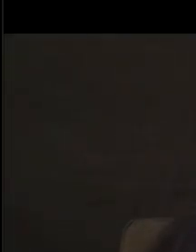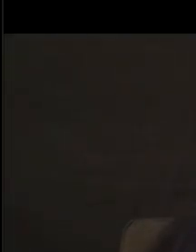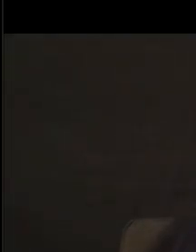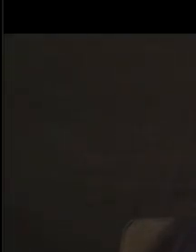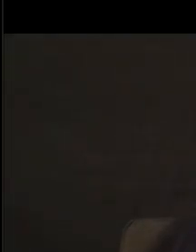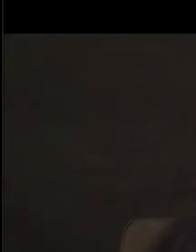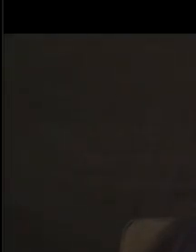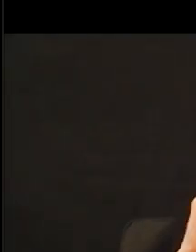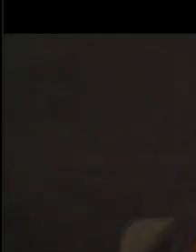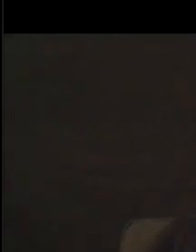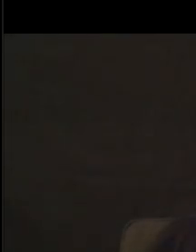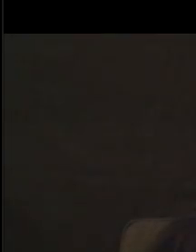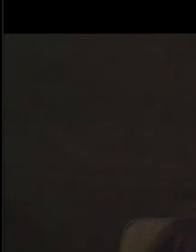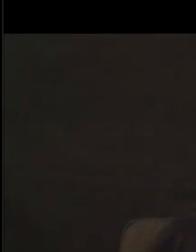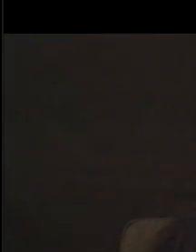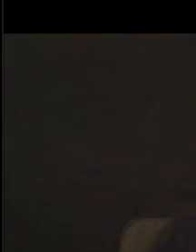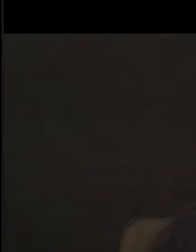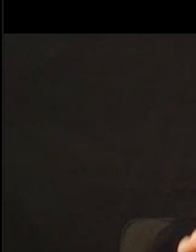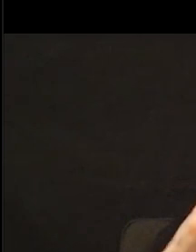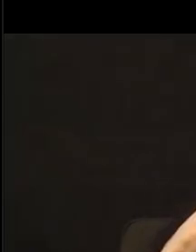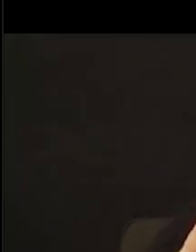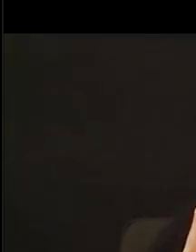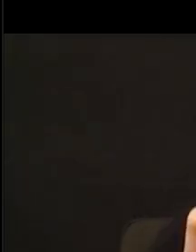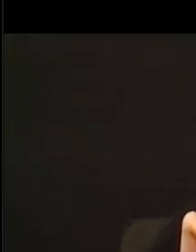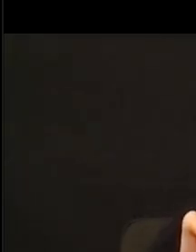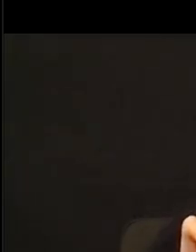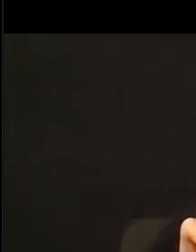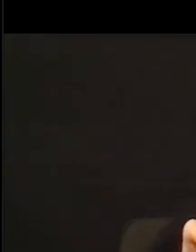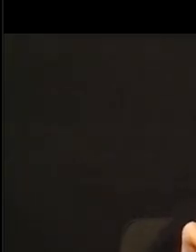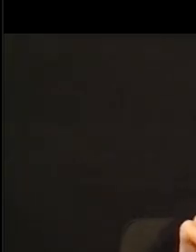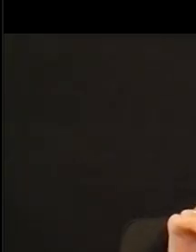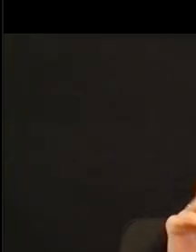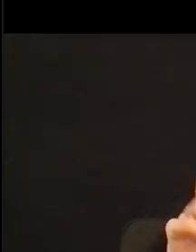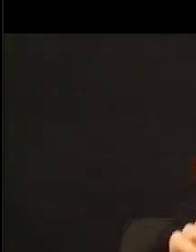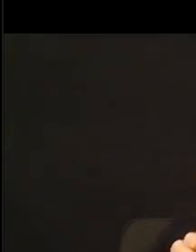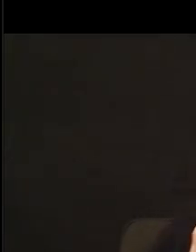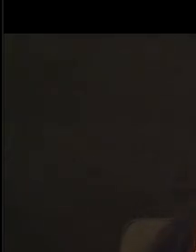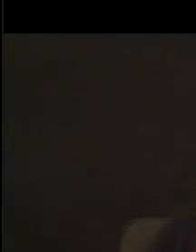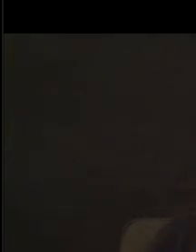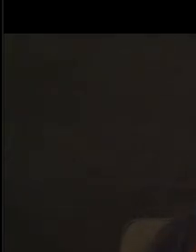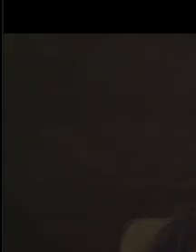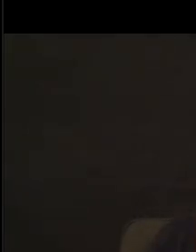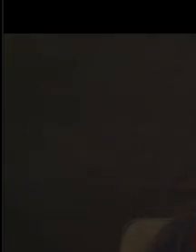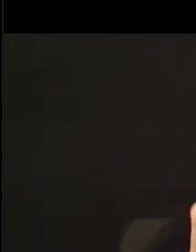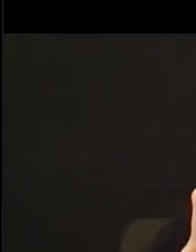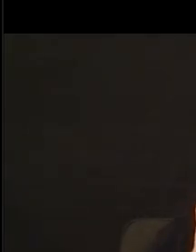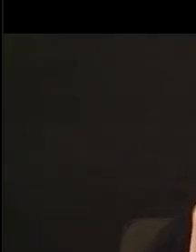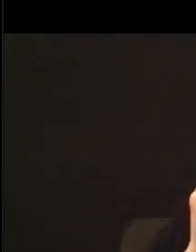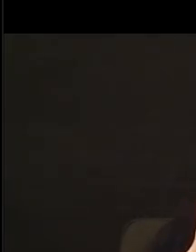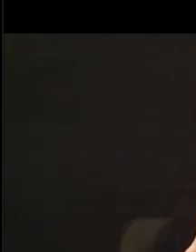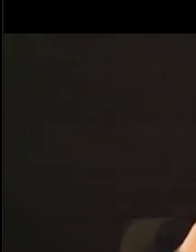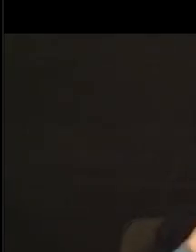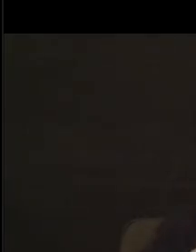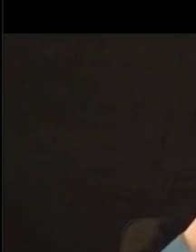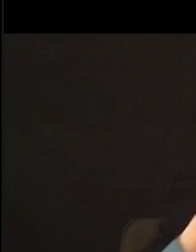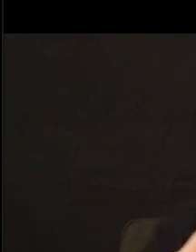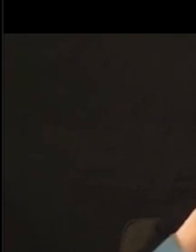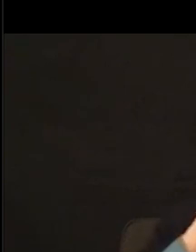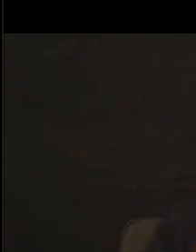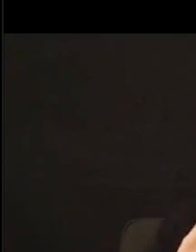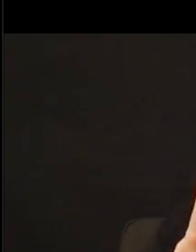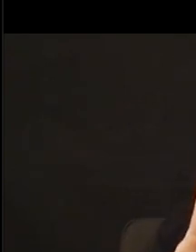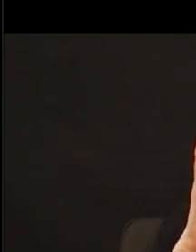the floor of the pool deck next to the pools. And the seals have to try to bite at the ice cube